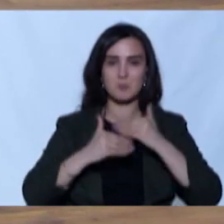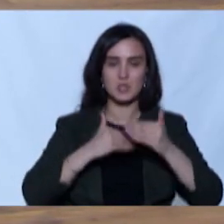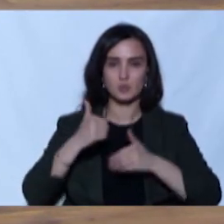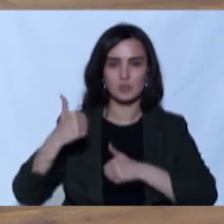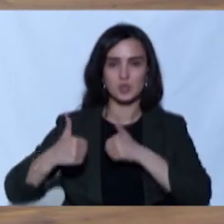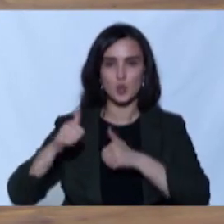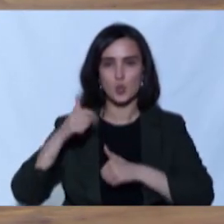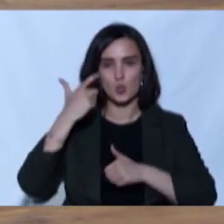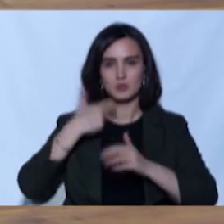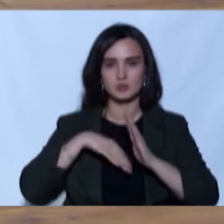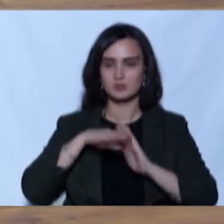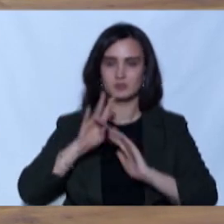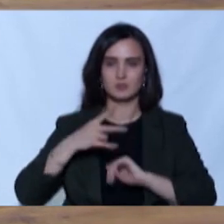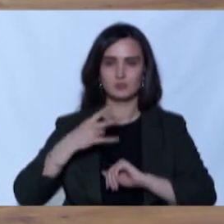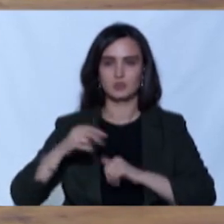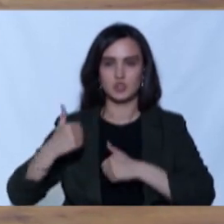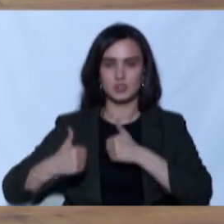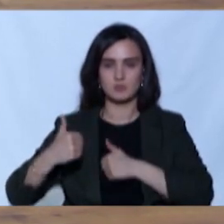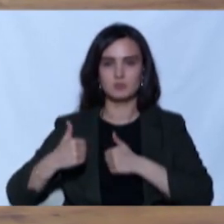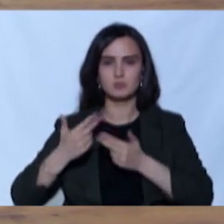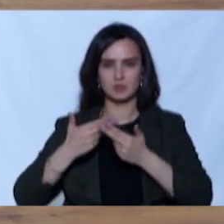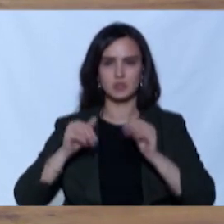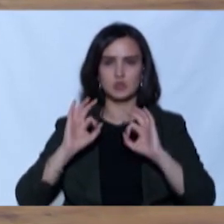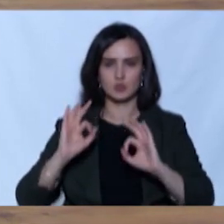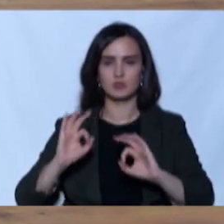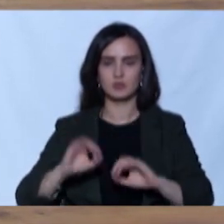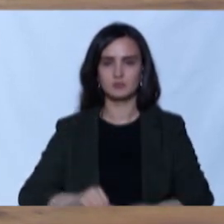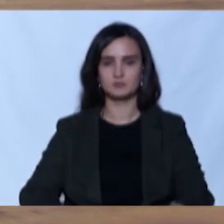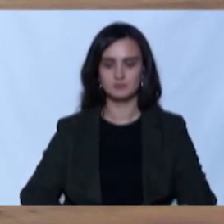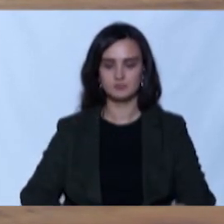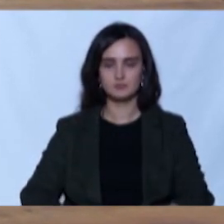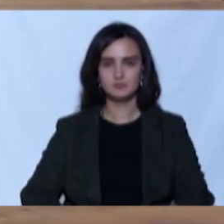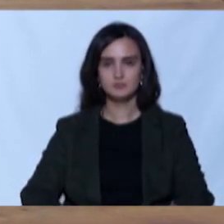we improve ourselves. Excellent point, Alex.